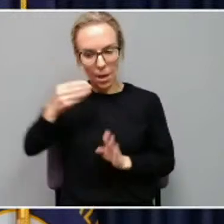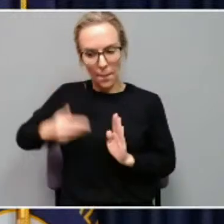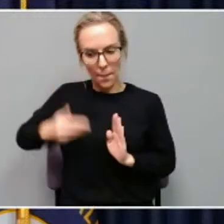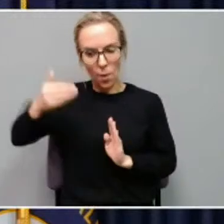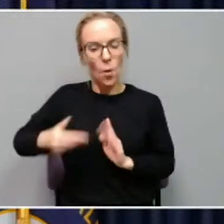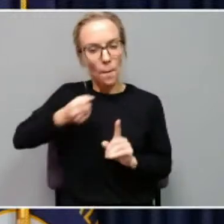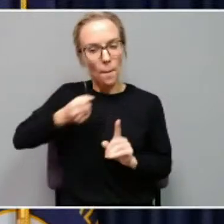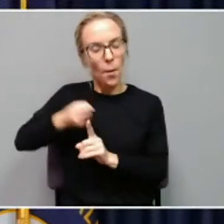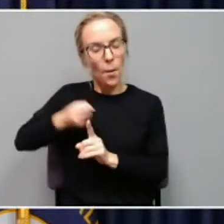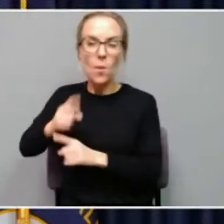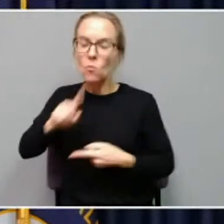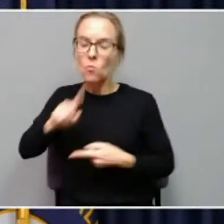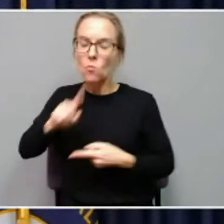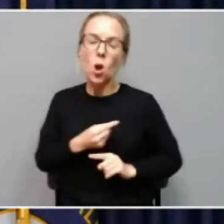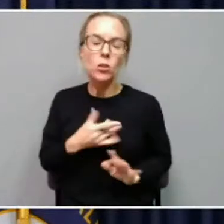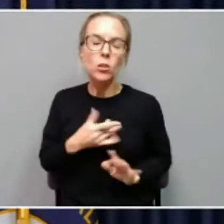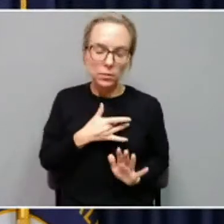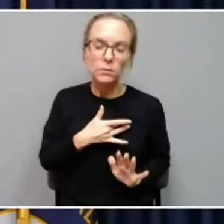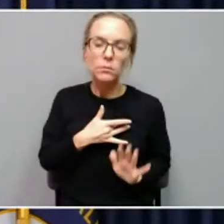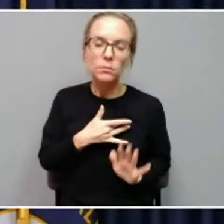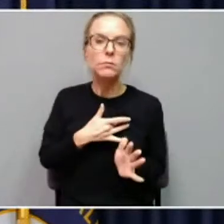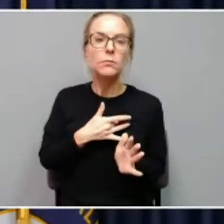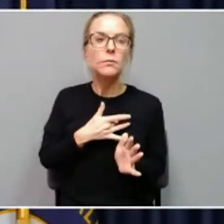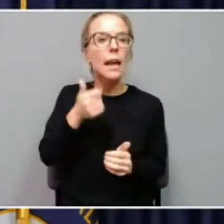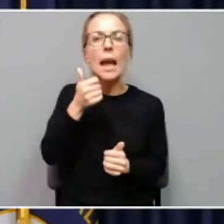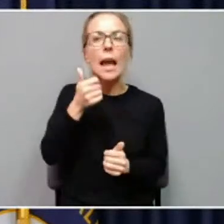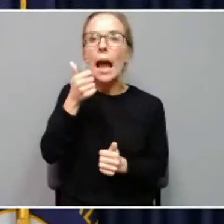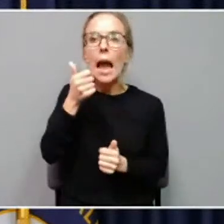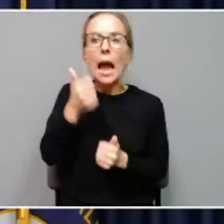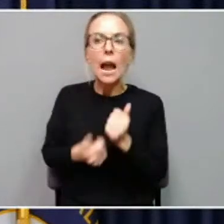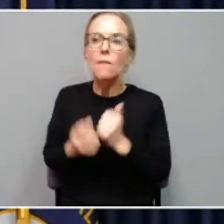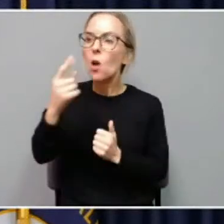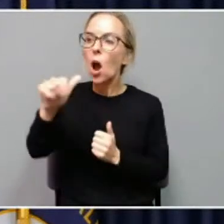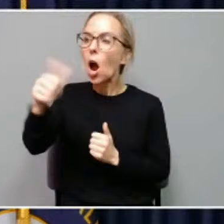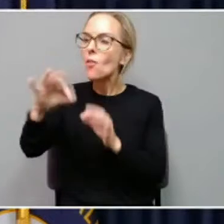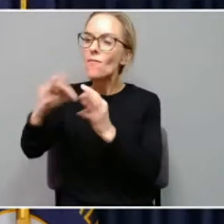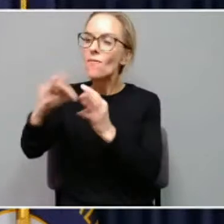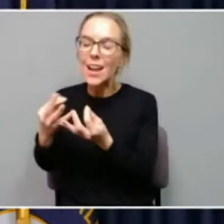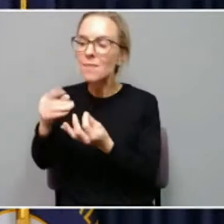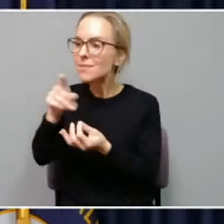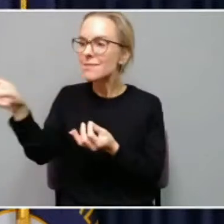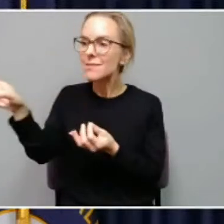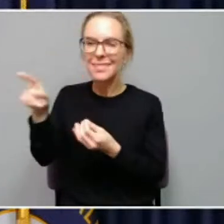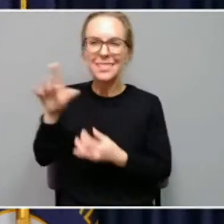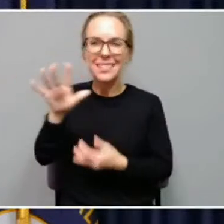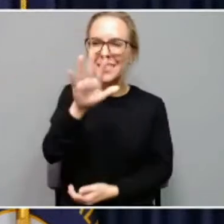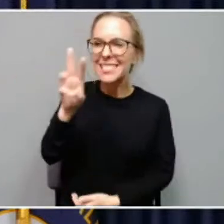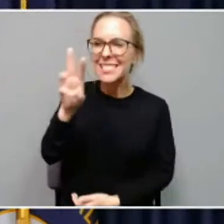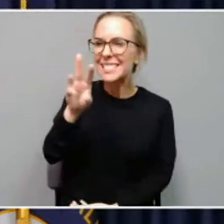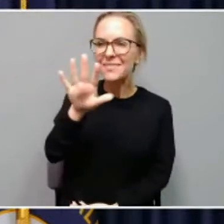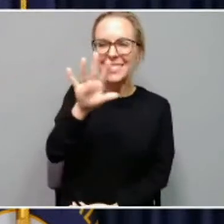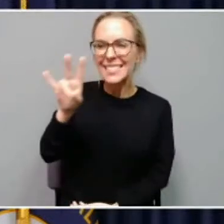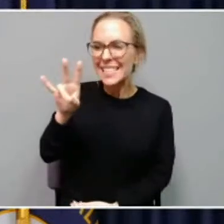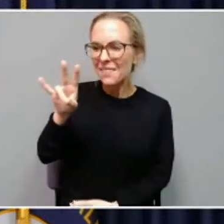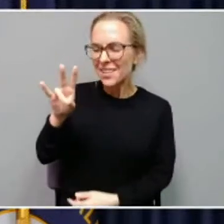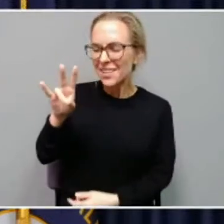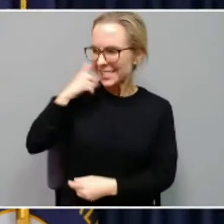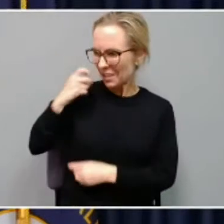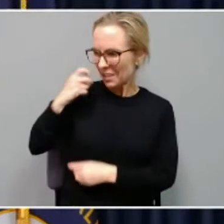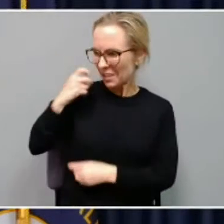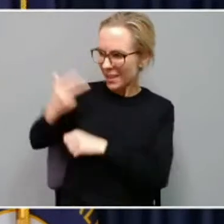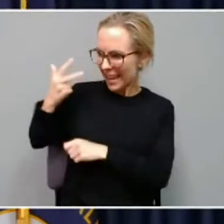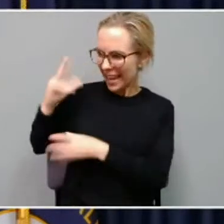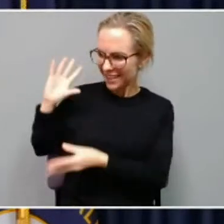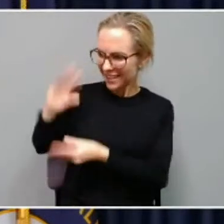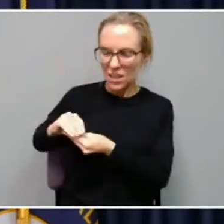hurts. Every other family that's losing somebody right now, 6 or 7 over the last 3 days, they all